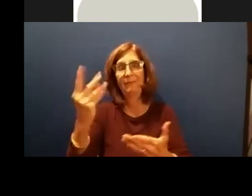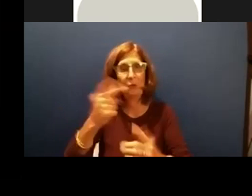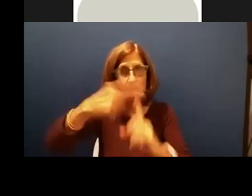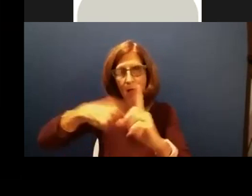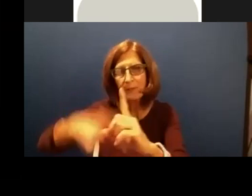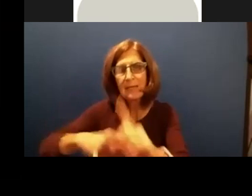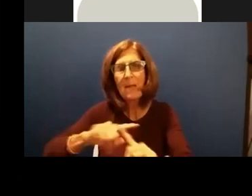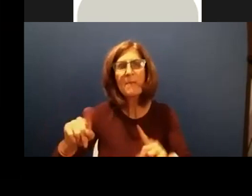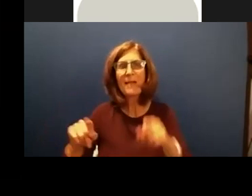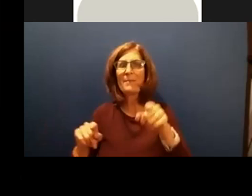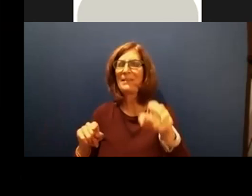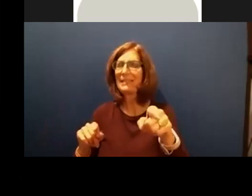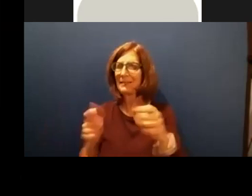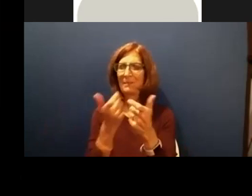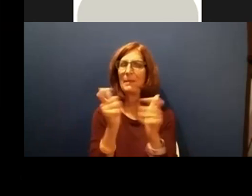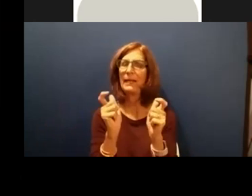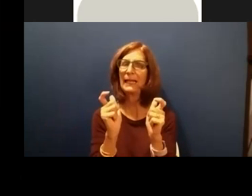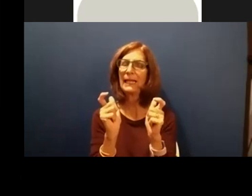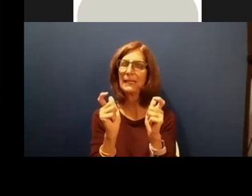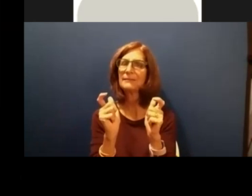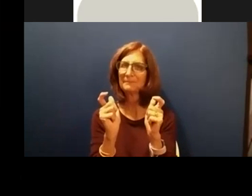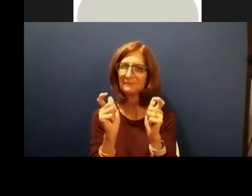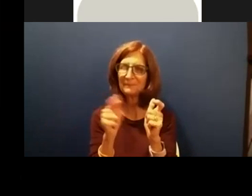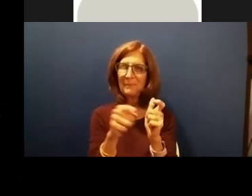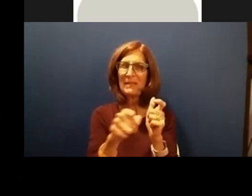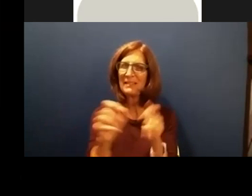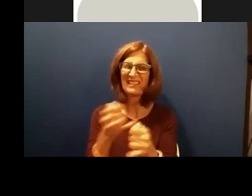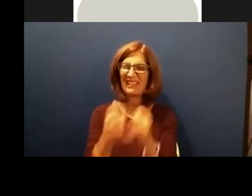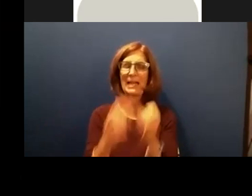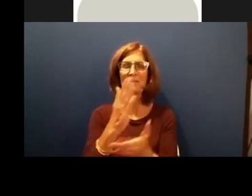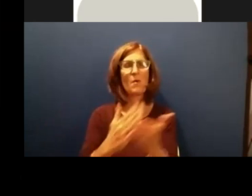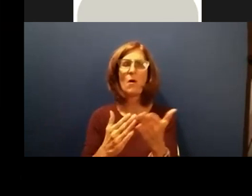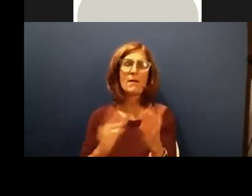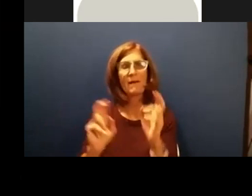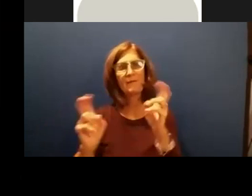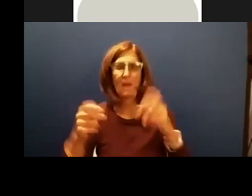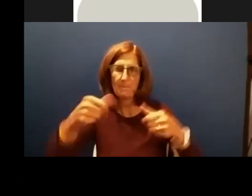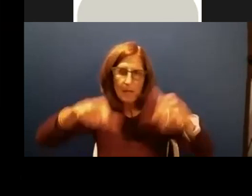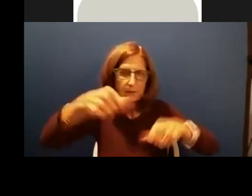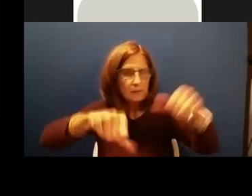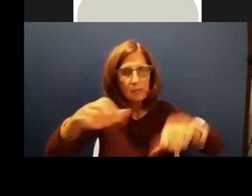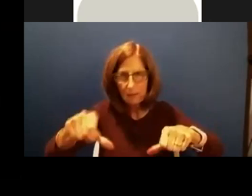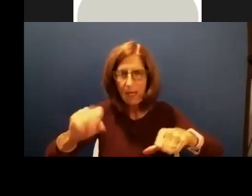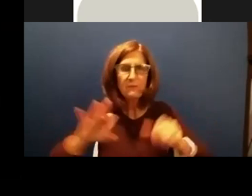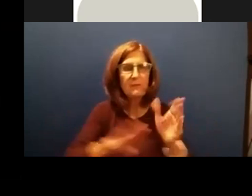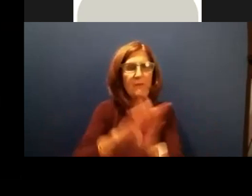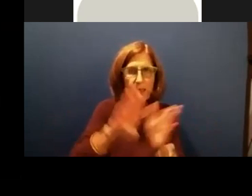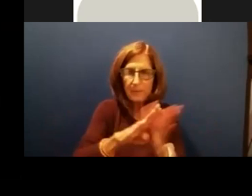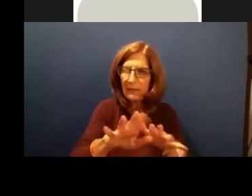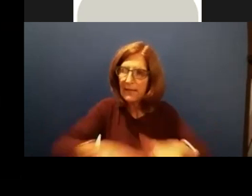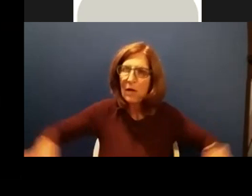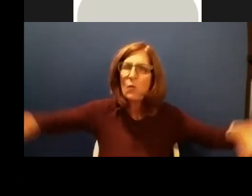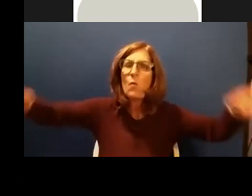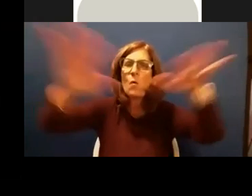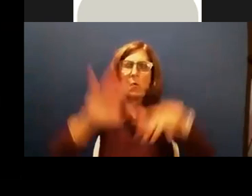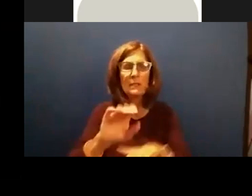But this is a big project and the last piece of a puzzle in, decades-long development of Southside Works. And,